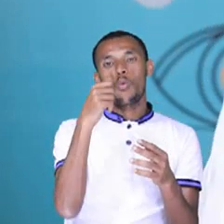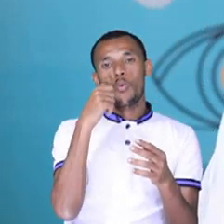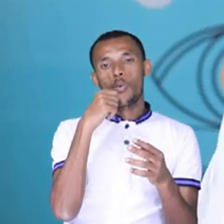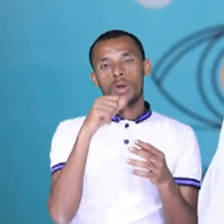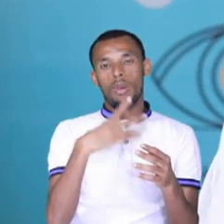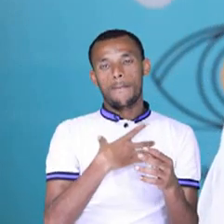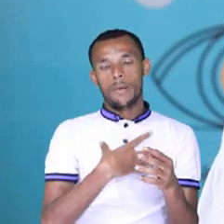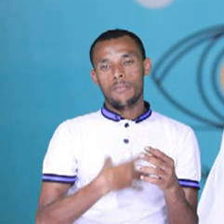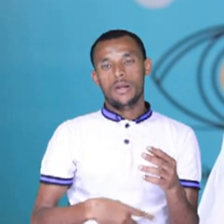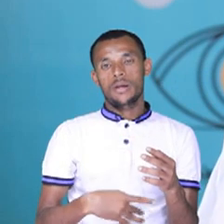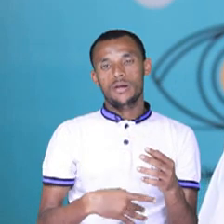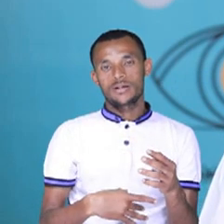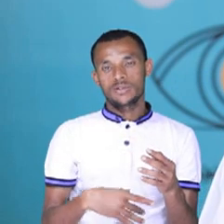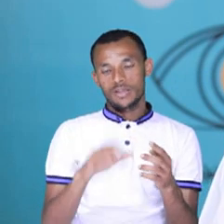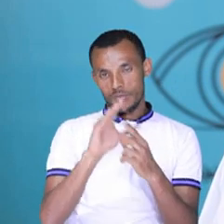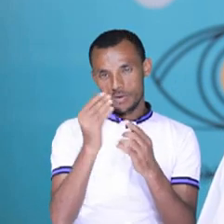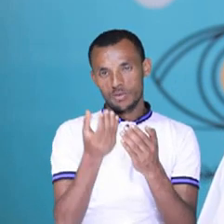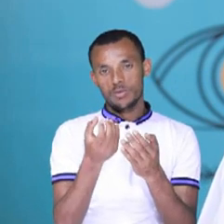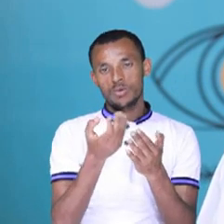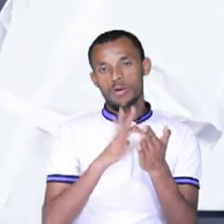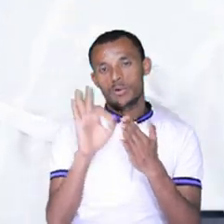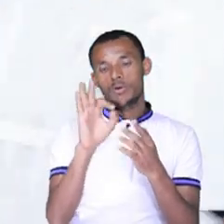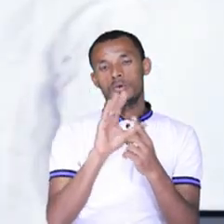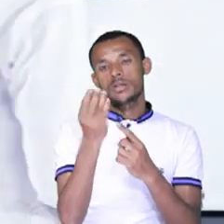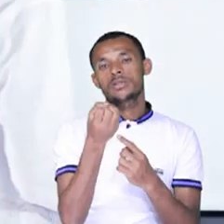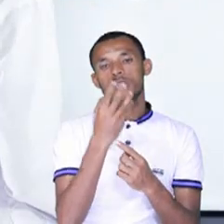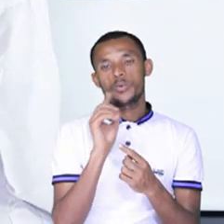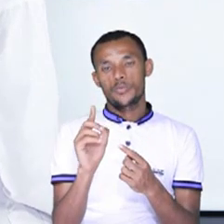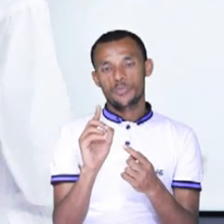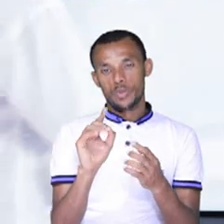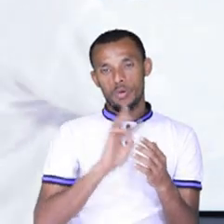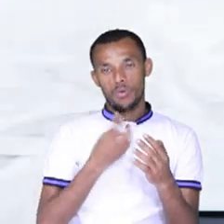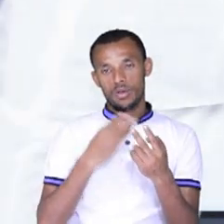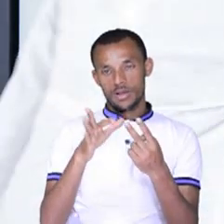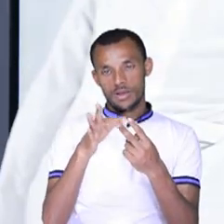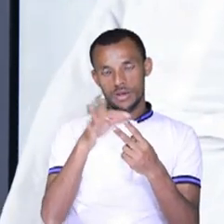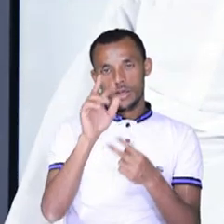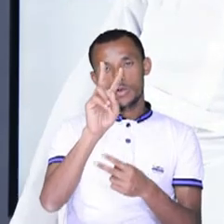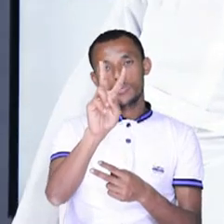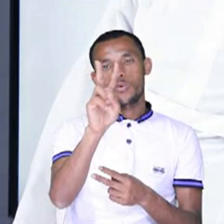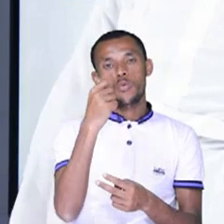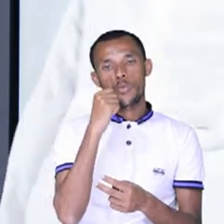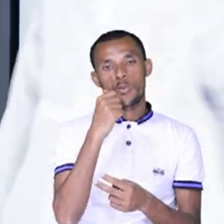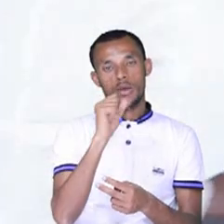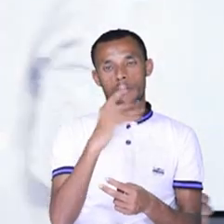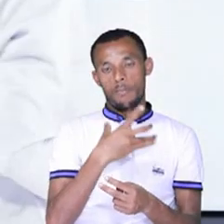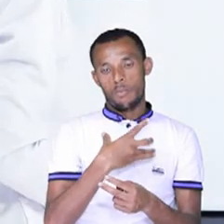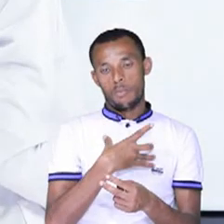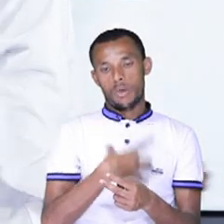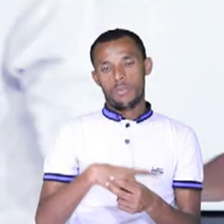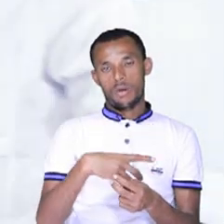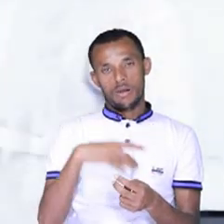So, number of elements of the event, what is that? We have to select 2 men as a member of a